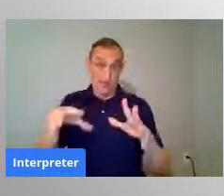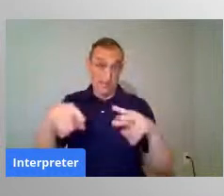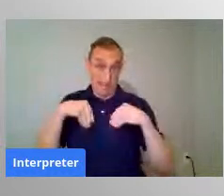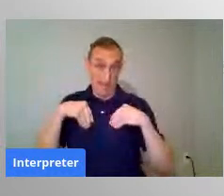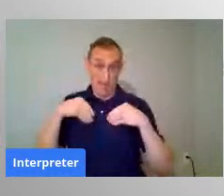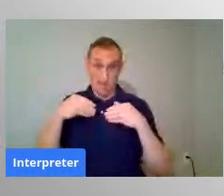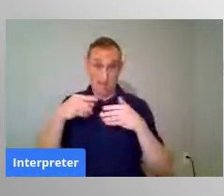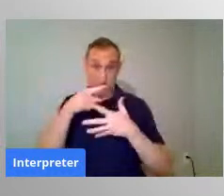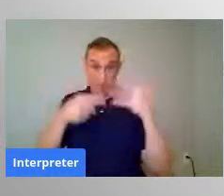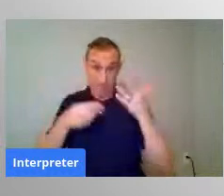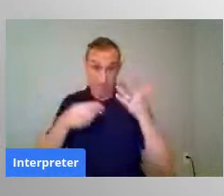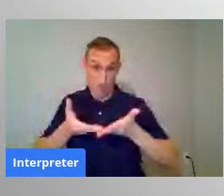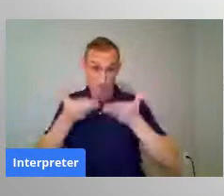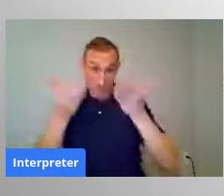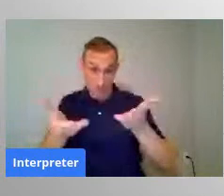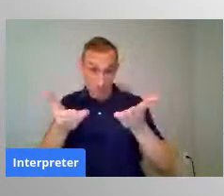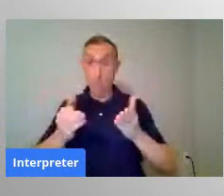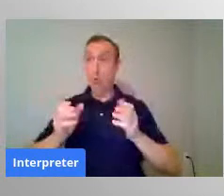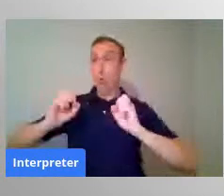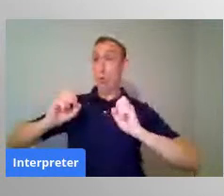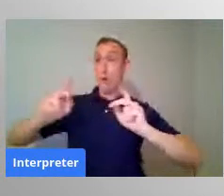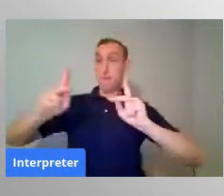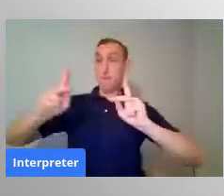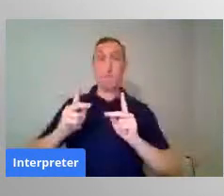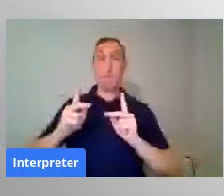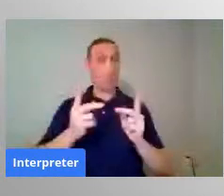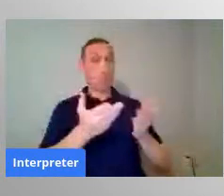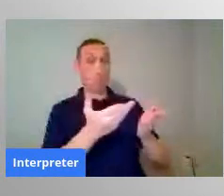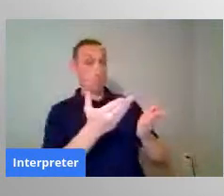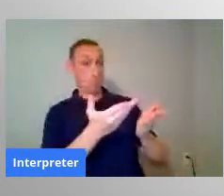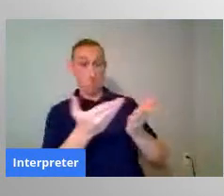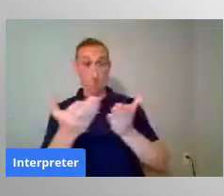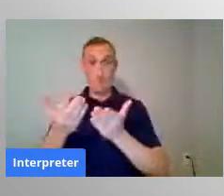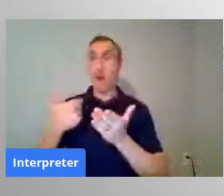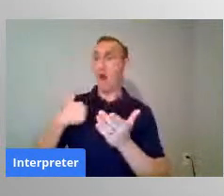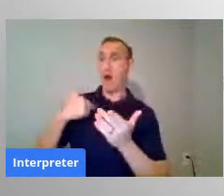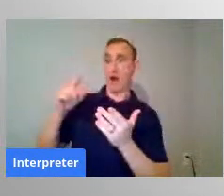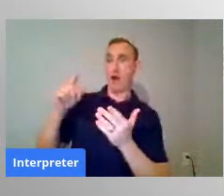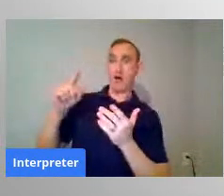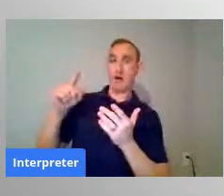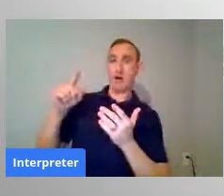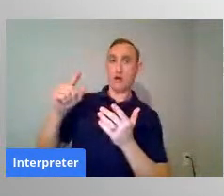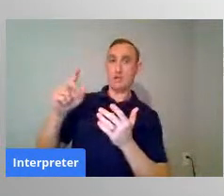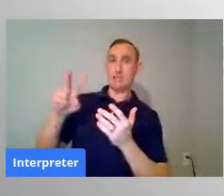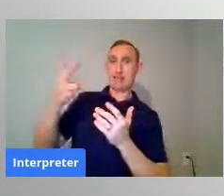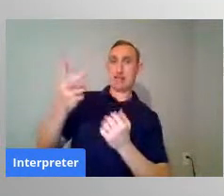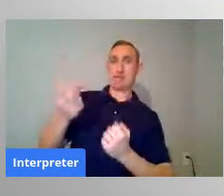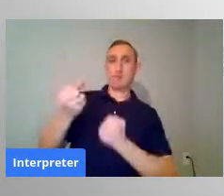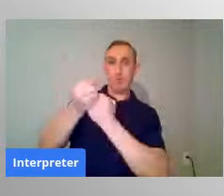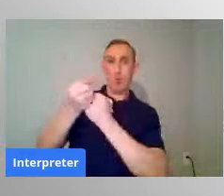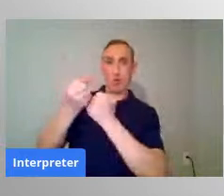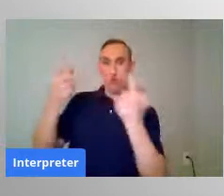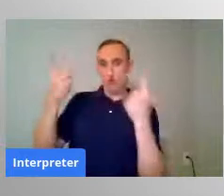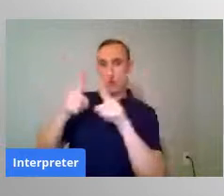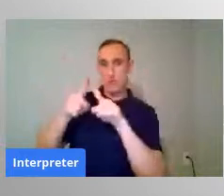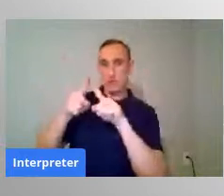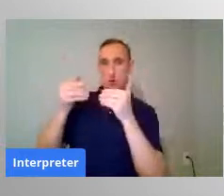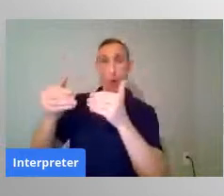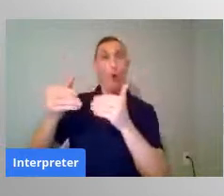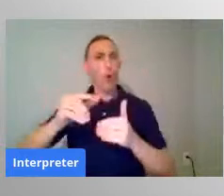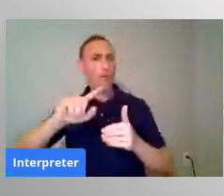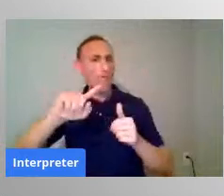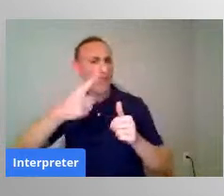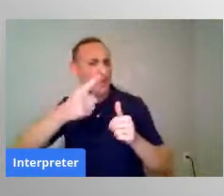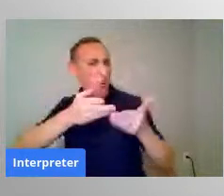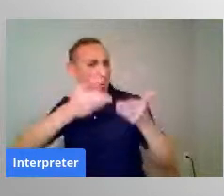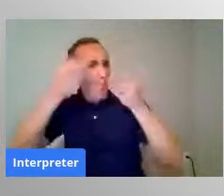Okay. Thank you. The floor is open. I second the recommendation. Well, can we have a motion?